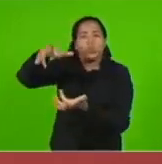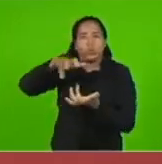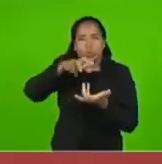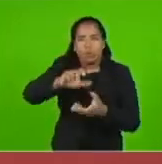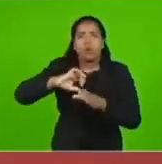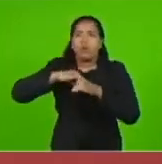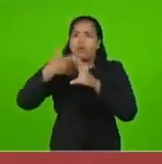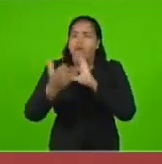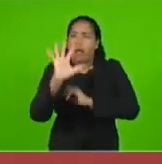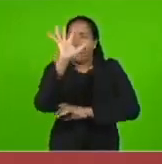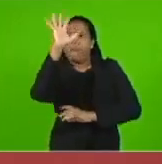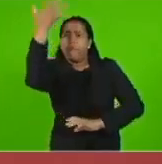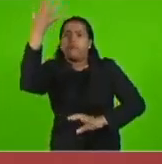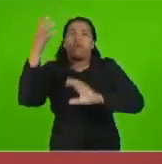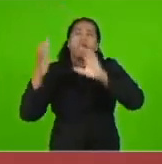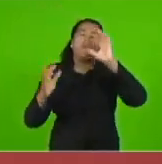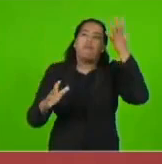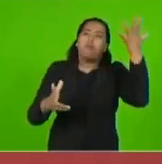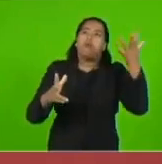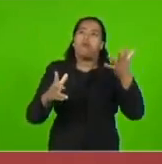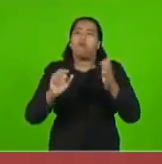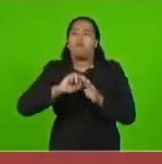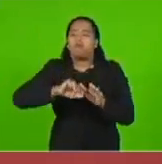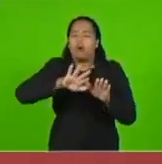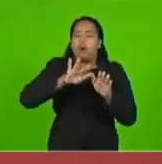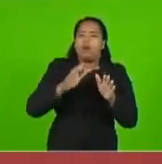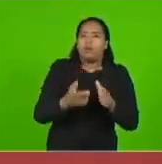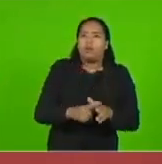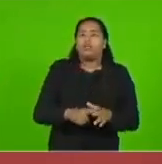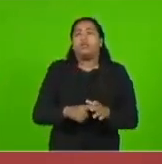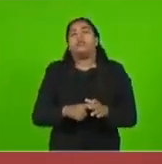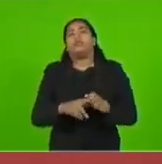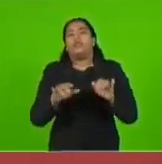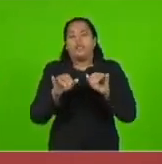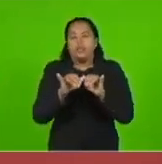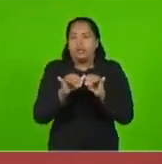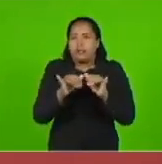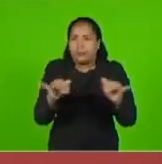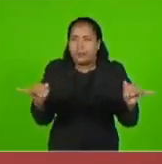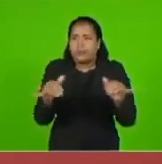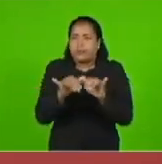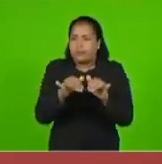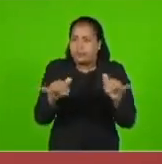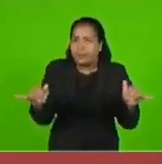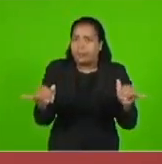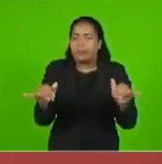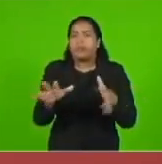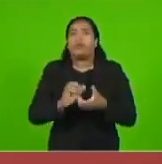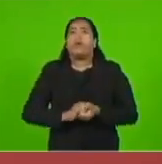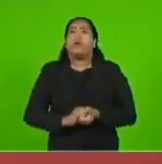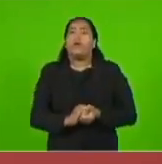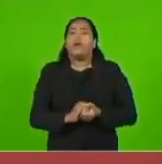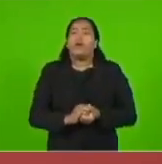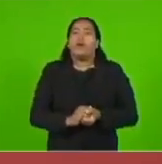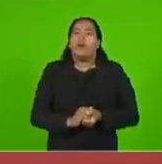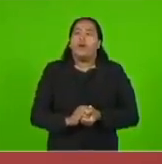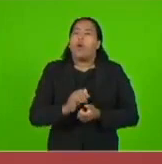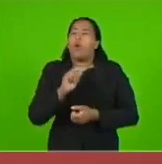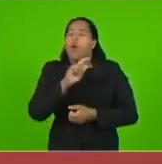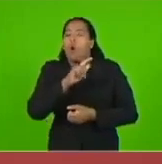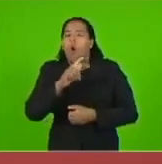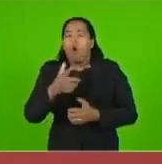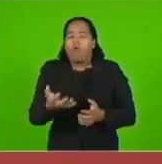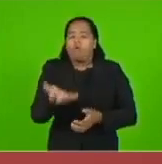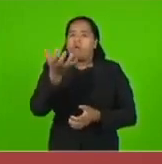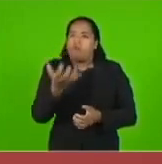universe, including the climatic aspect. The problem is that electromagnetic waves and gravitational and